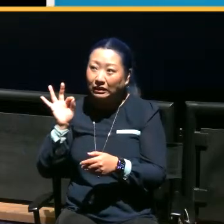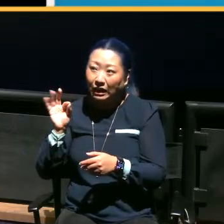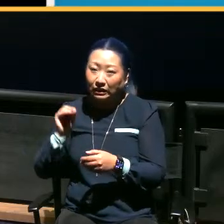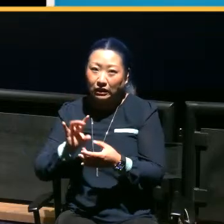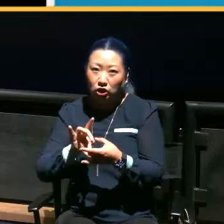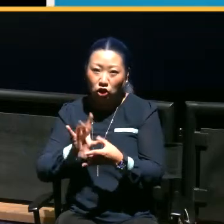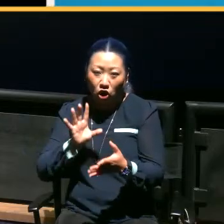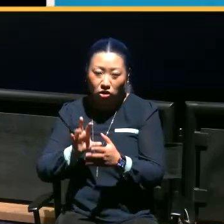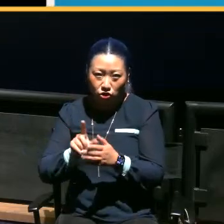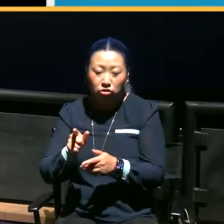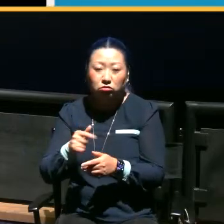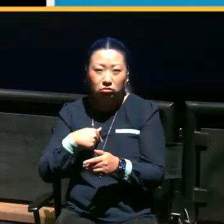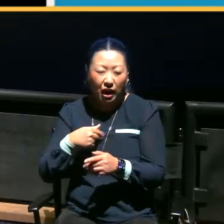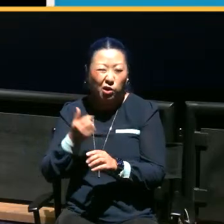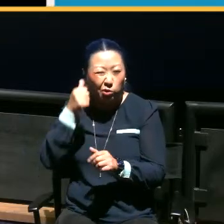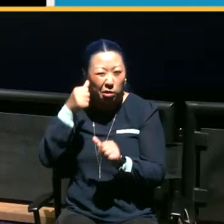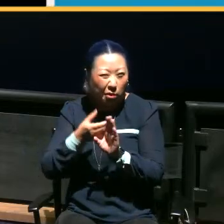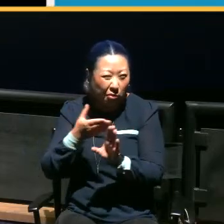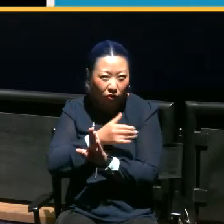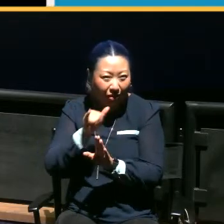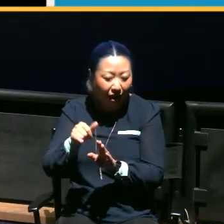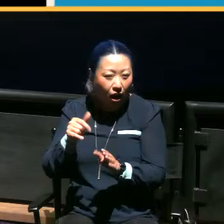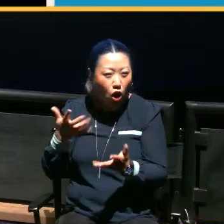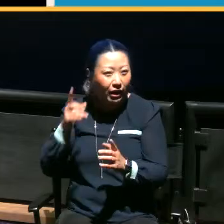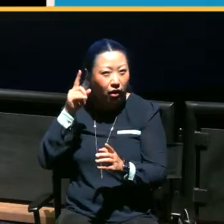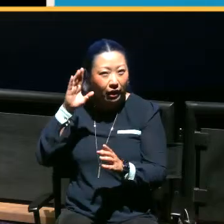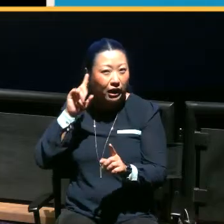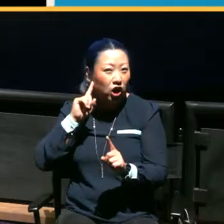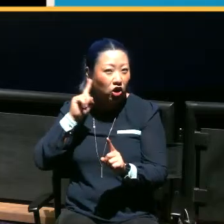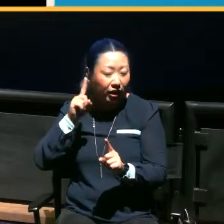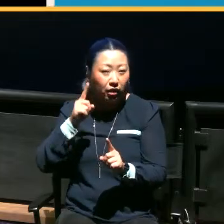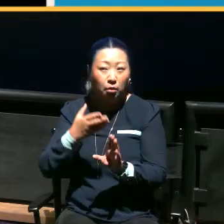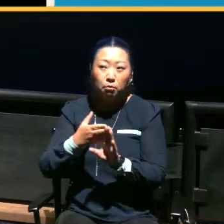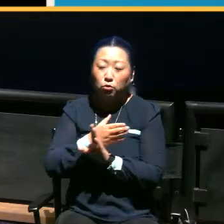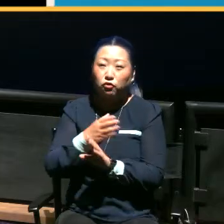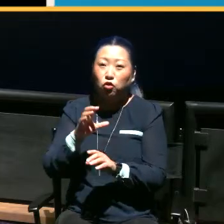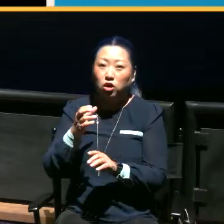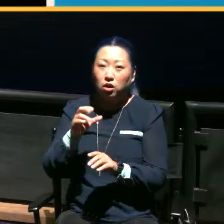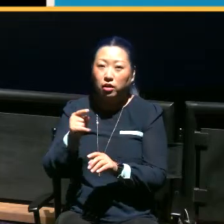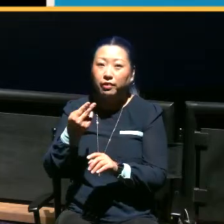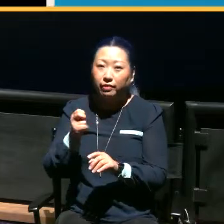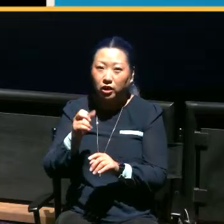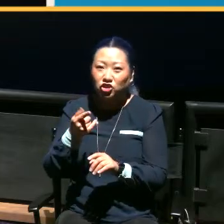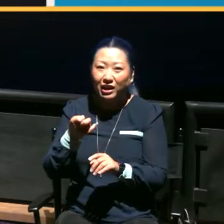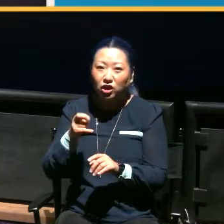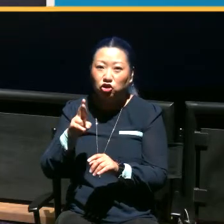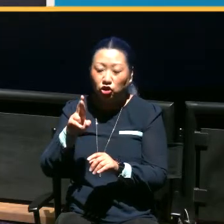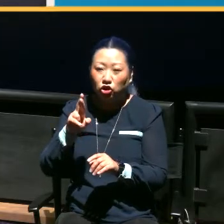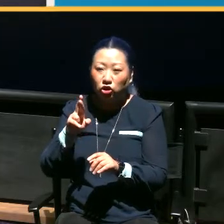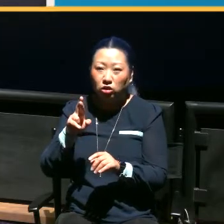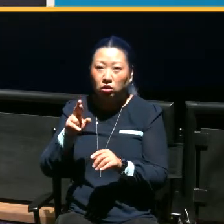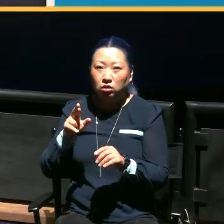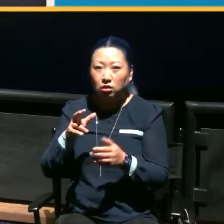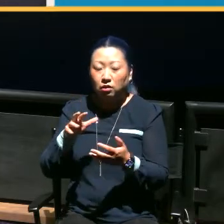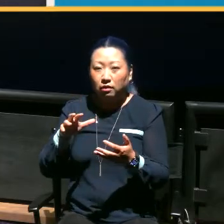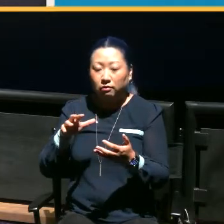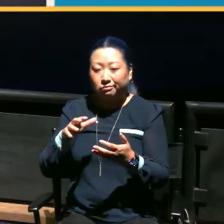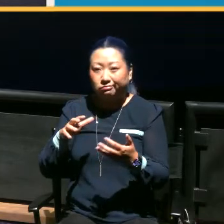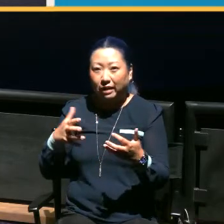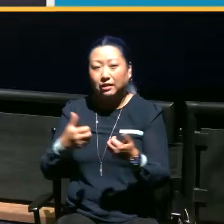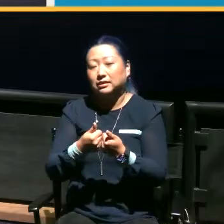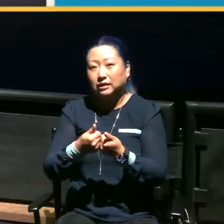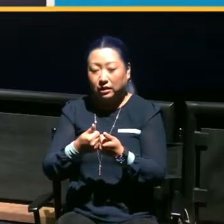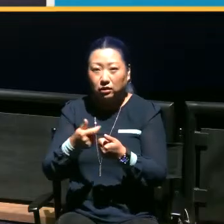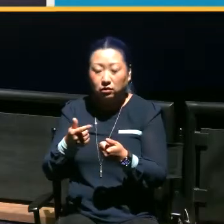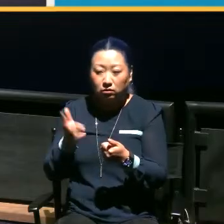1990. I remember even before that, hearing about it. I remember there was, right before the Challenger accident, Life magazine did like a feature about Hubble, and I remember I was